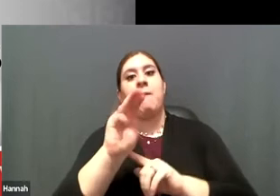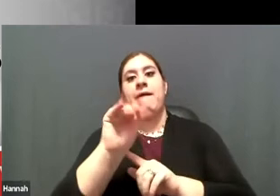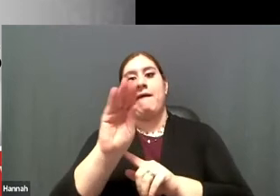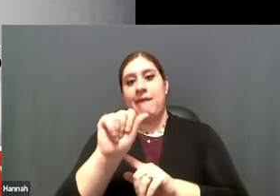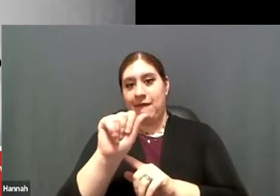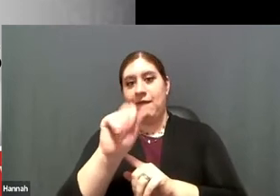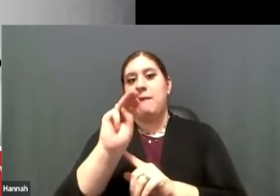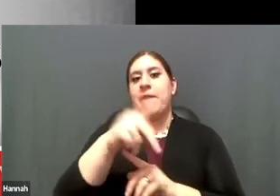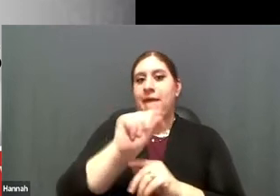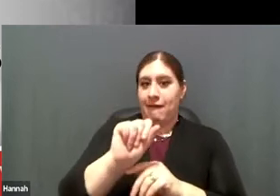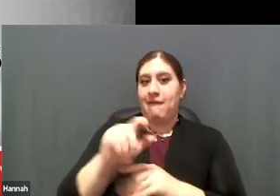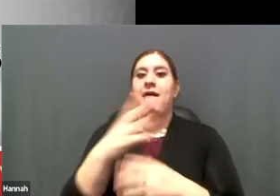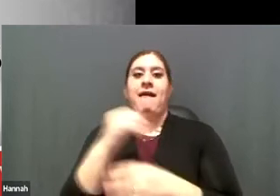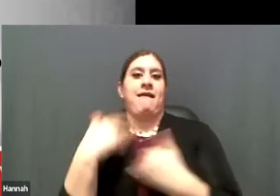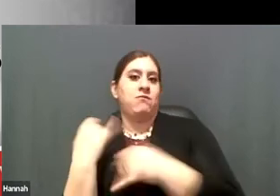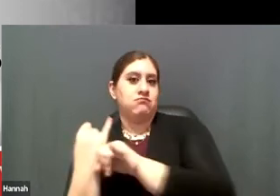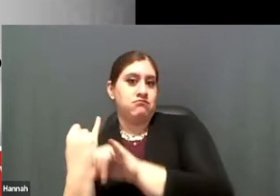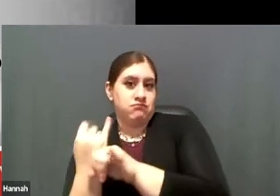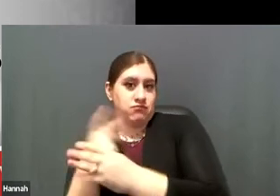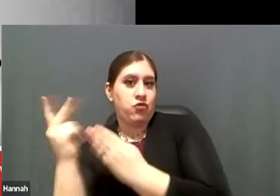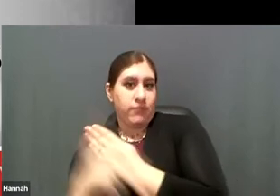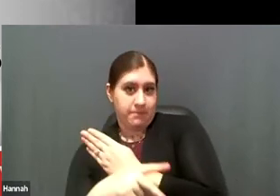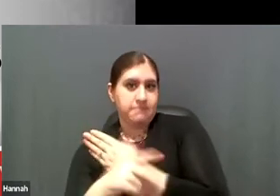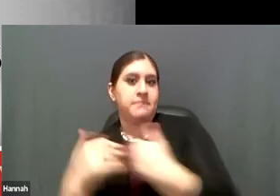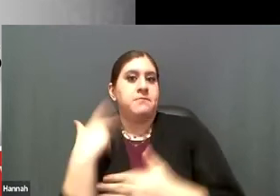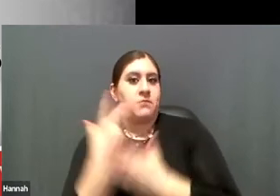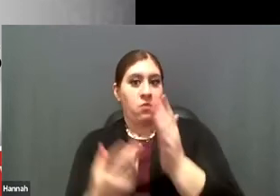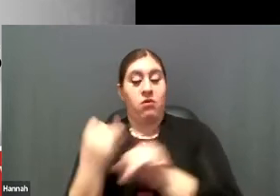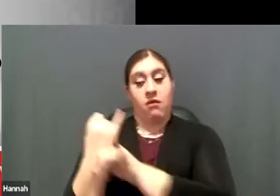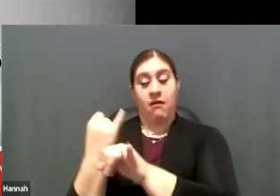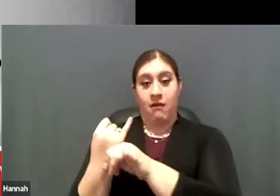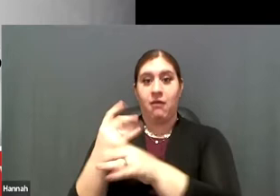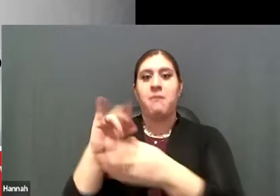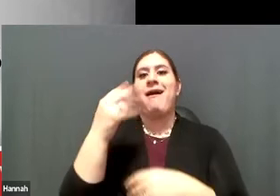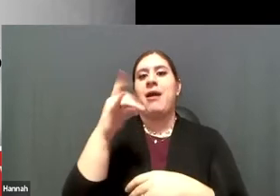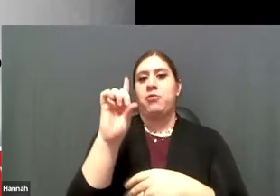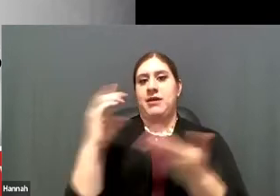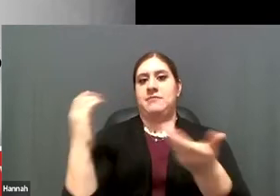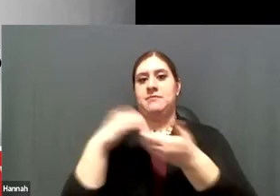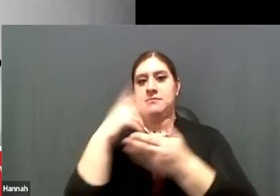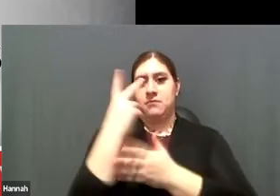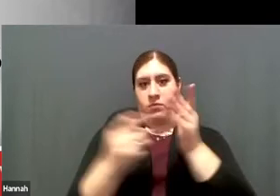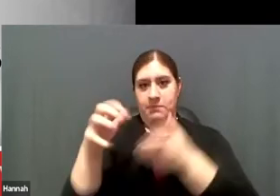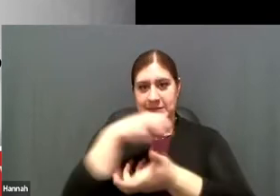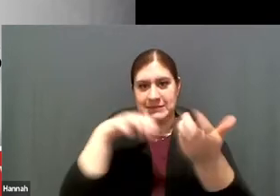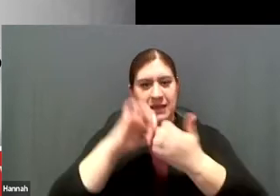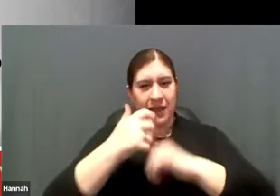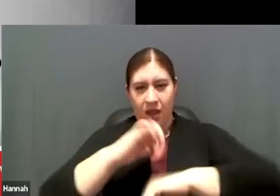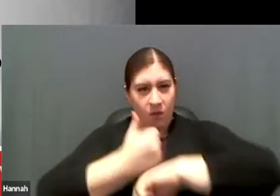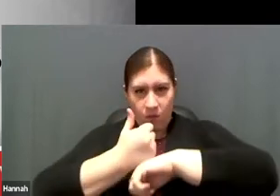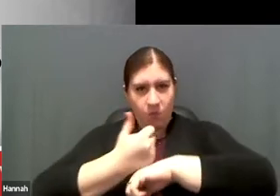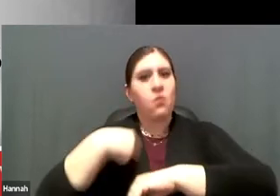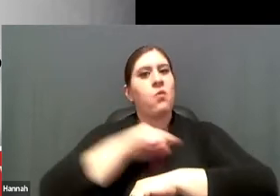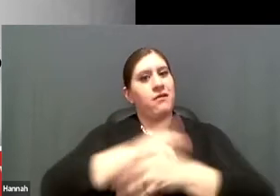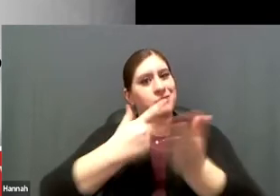and then we have an on-campus program. The on-campus is a hybrid. So the way we have it set up, we've gone